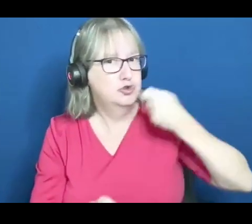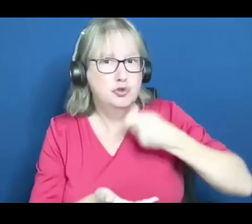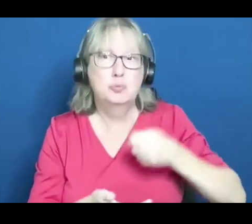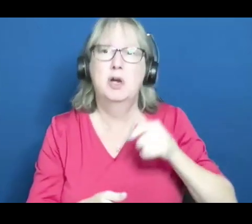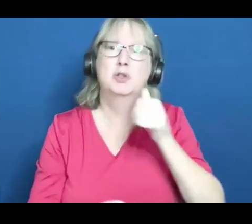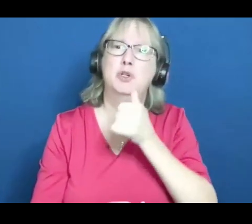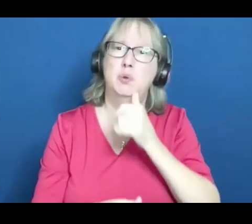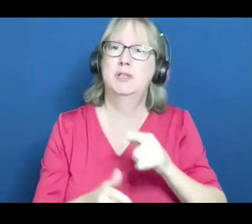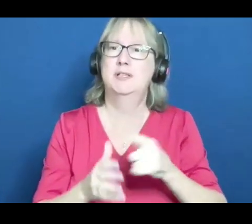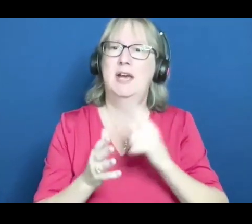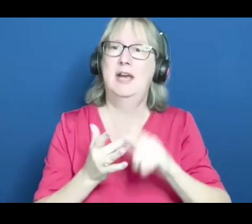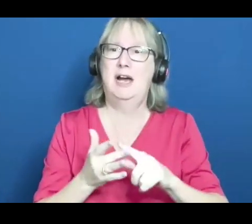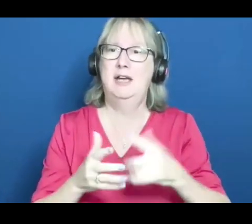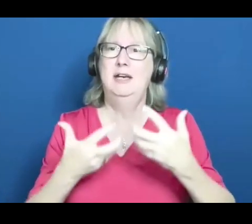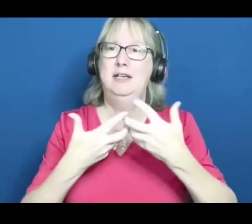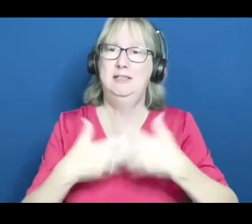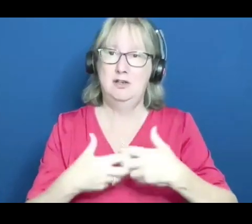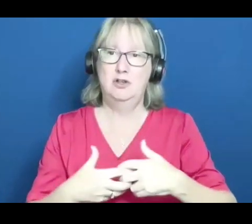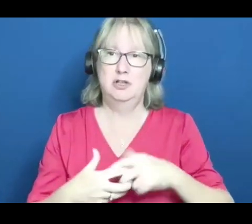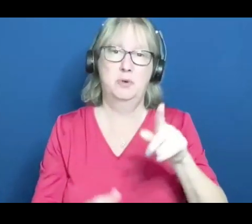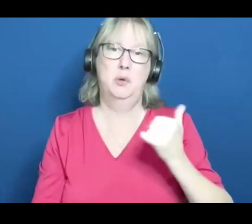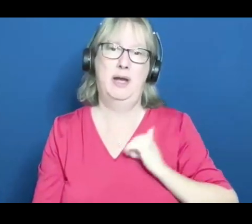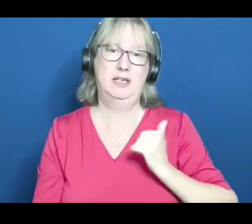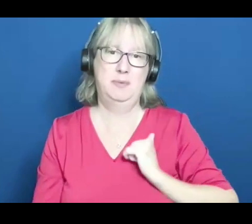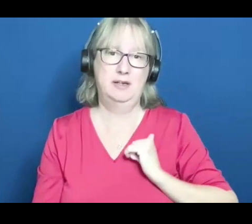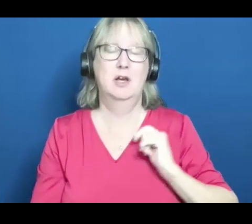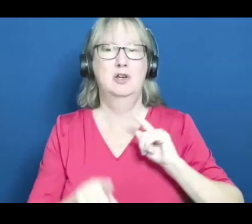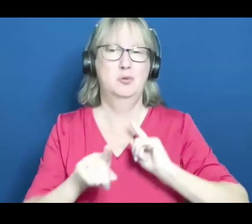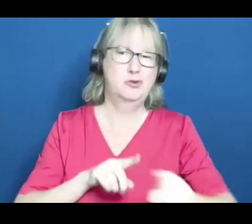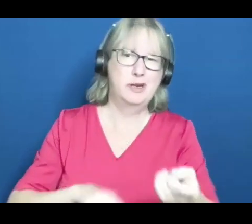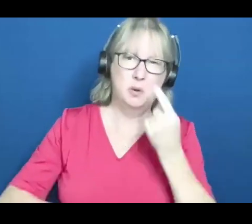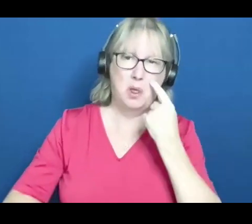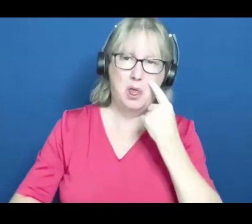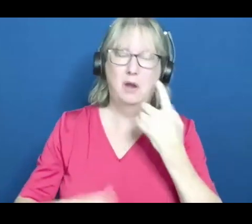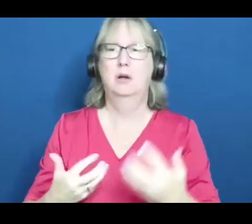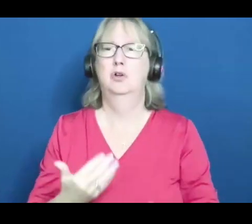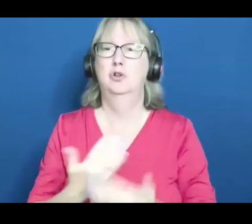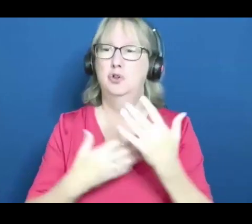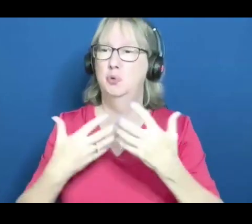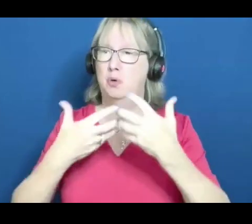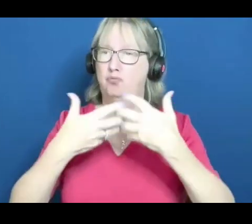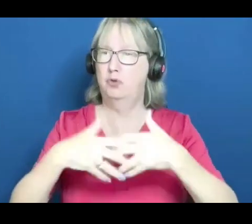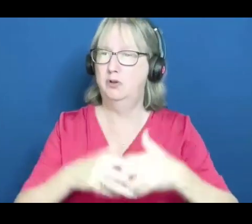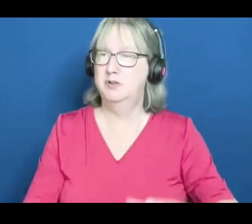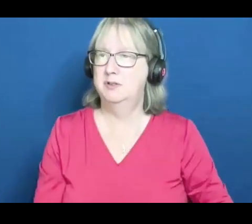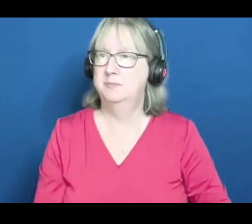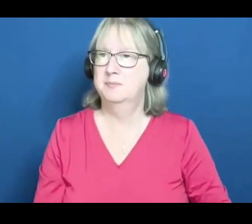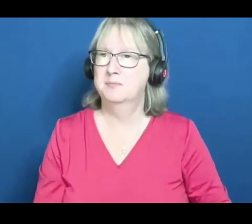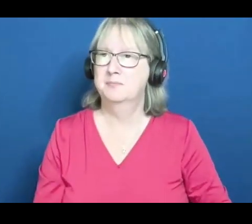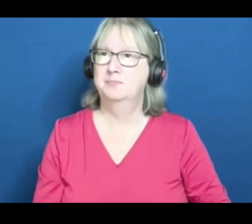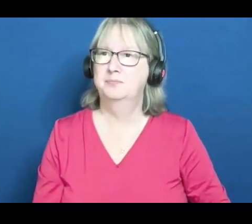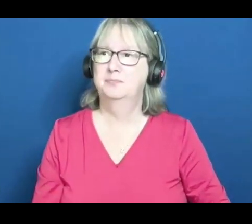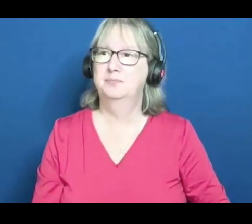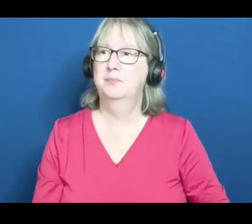AI technology as you would expect. So yeah, we're trying to pioneer new products. Next slide, please, Tom. So